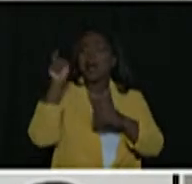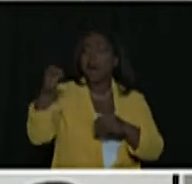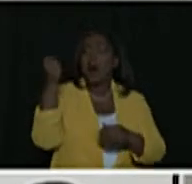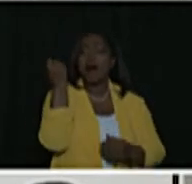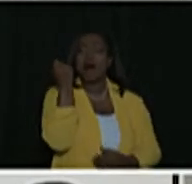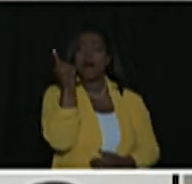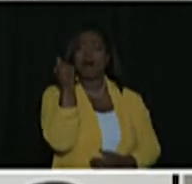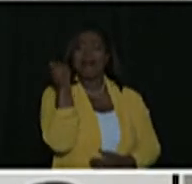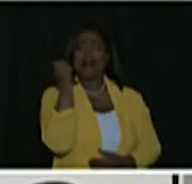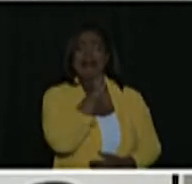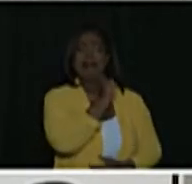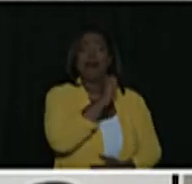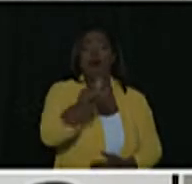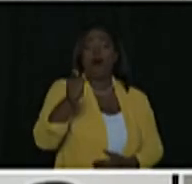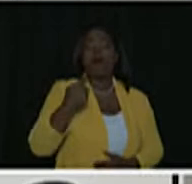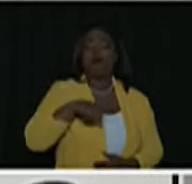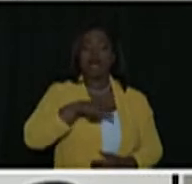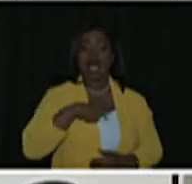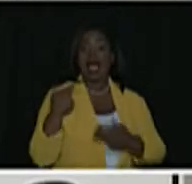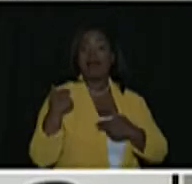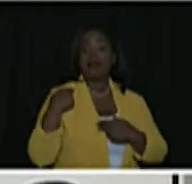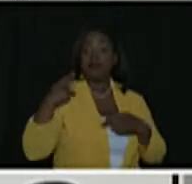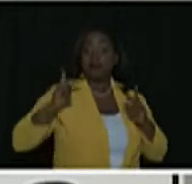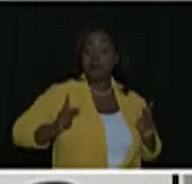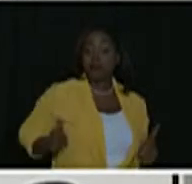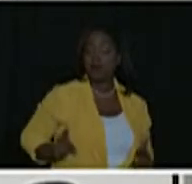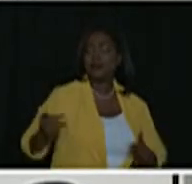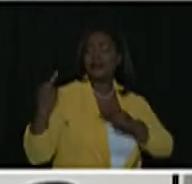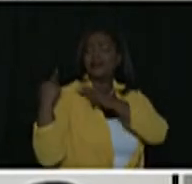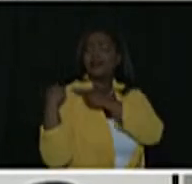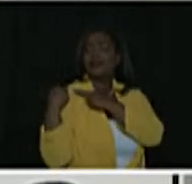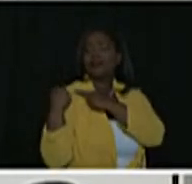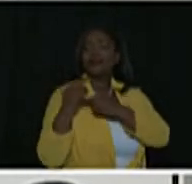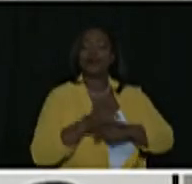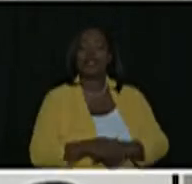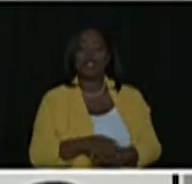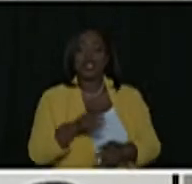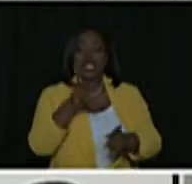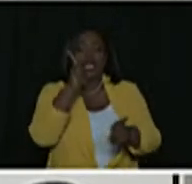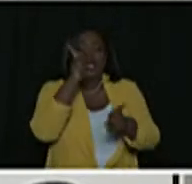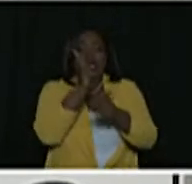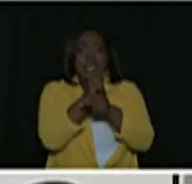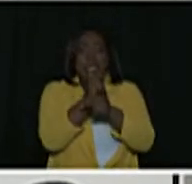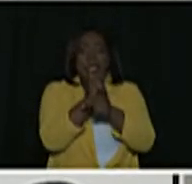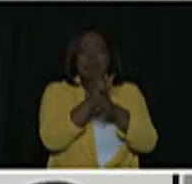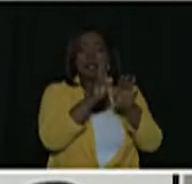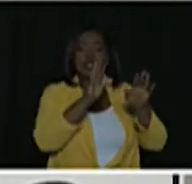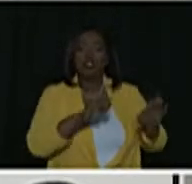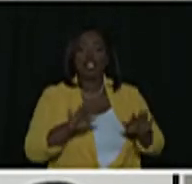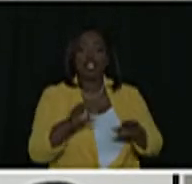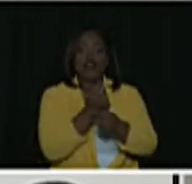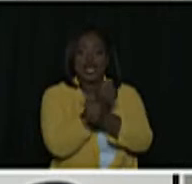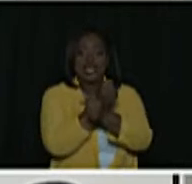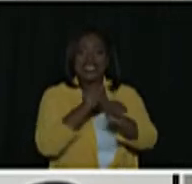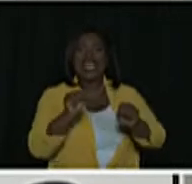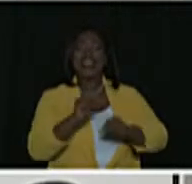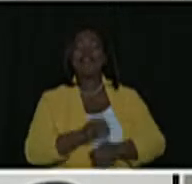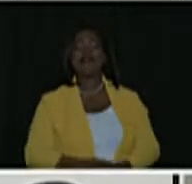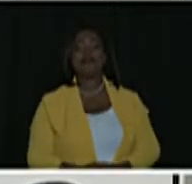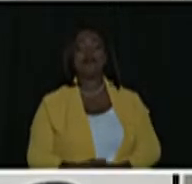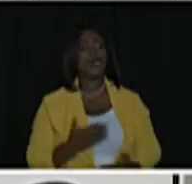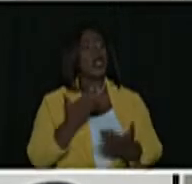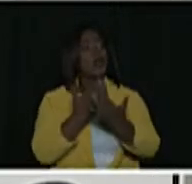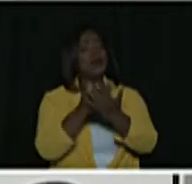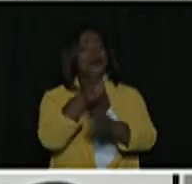us have a personal responsibility to keep our children safe. Good evening